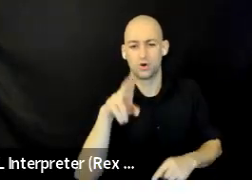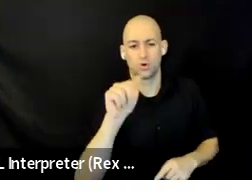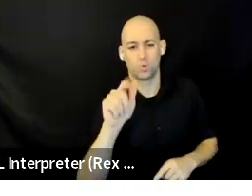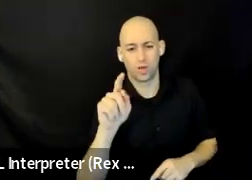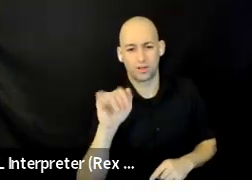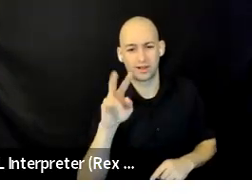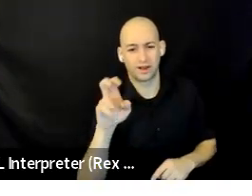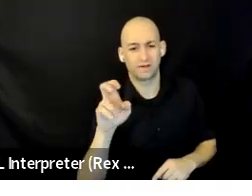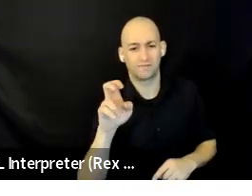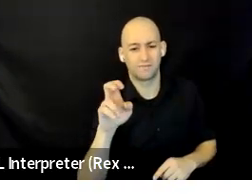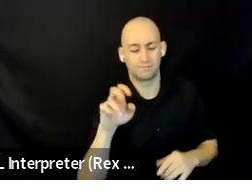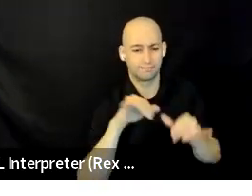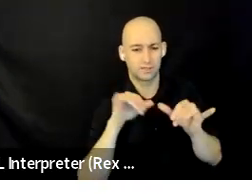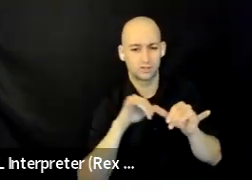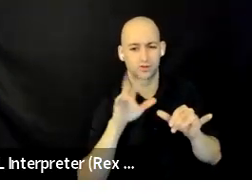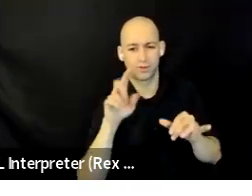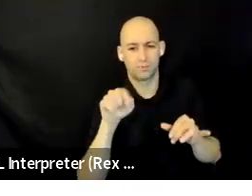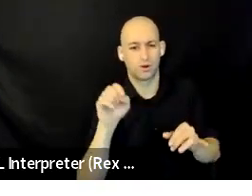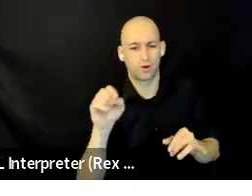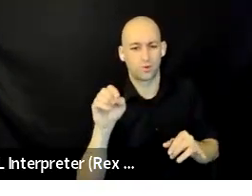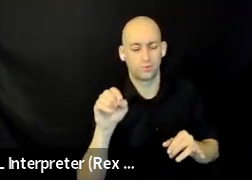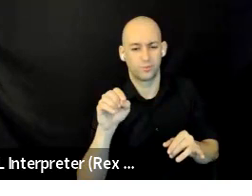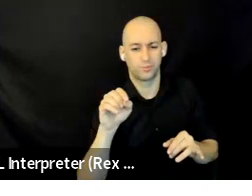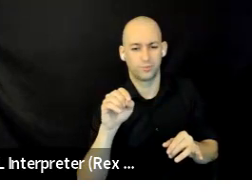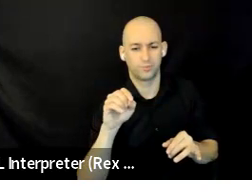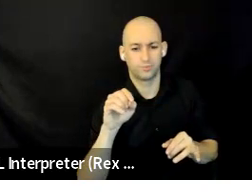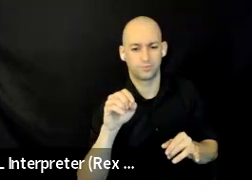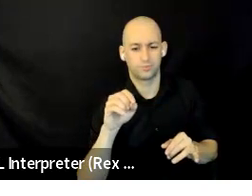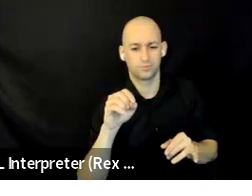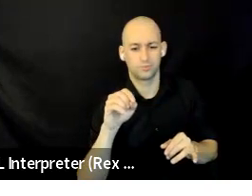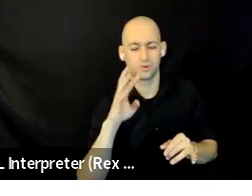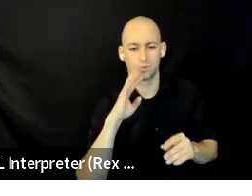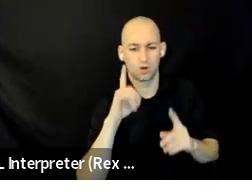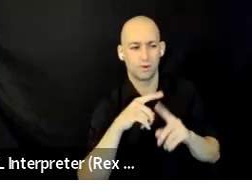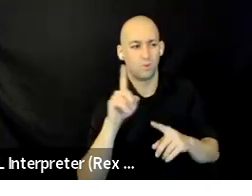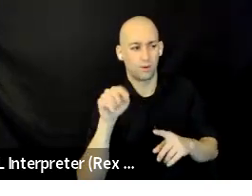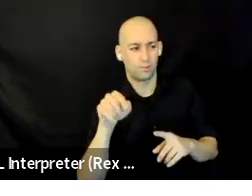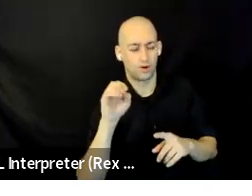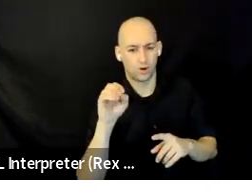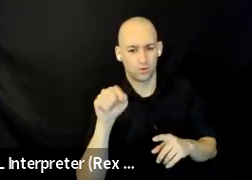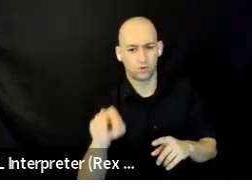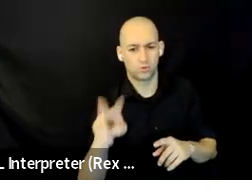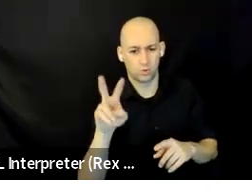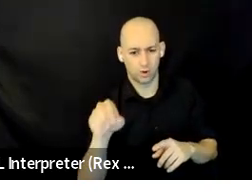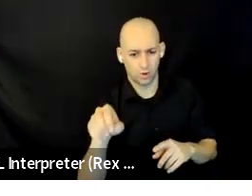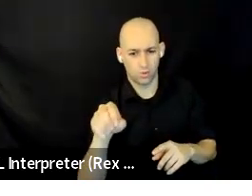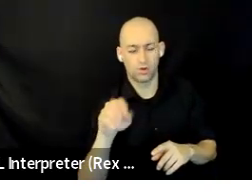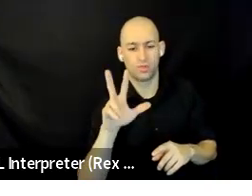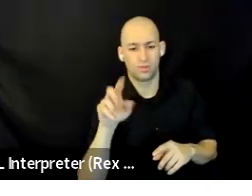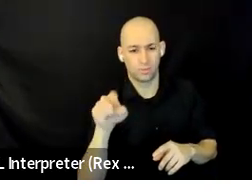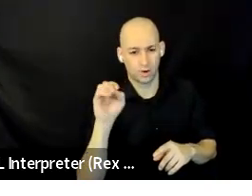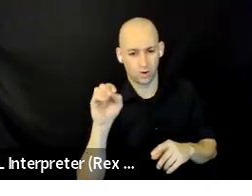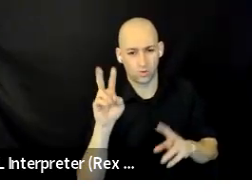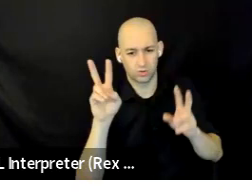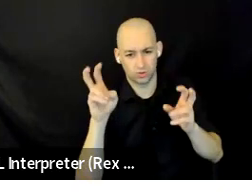3.0. To simplify our messaging, we're going to be dropping the 1.0, 2.0, and 3.0 terminology. And moving forward,